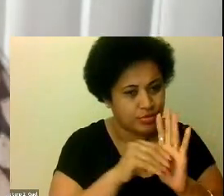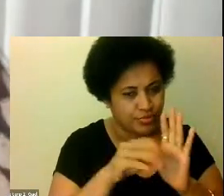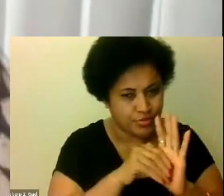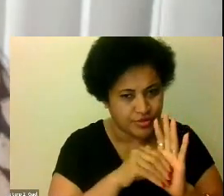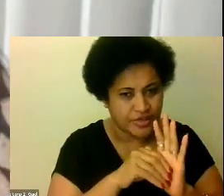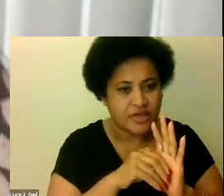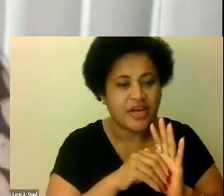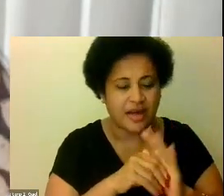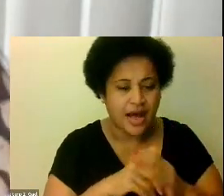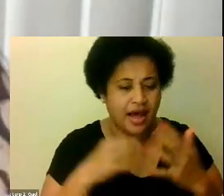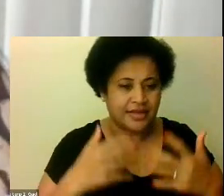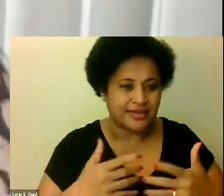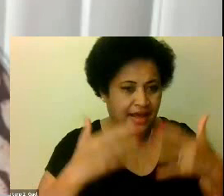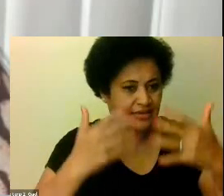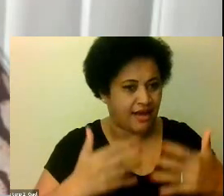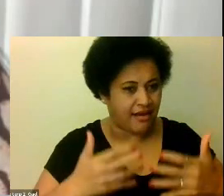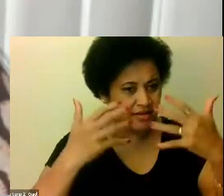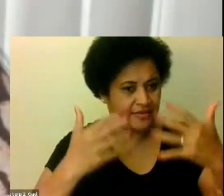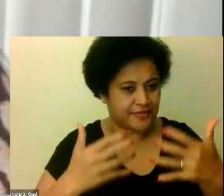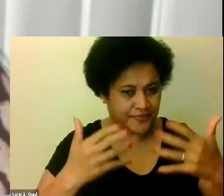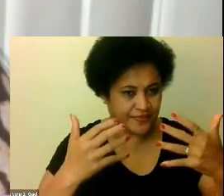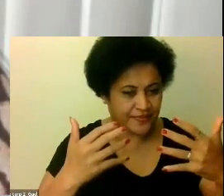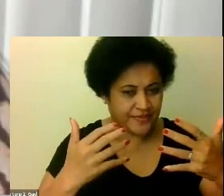data sets.